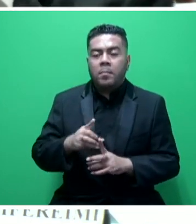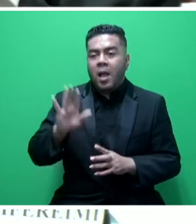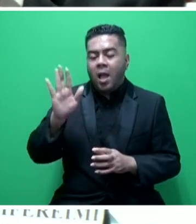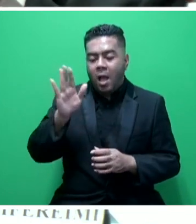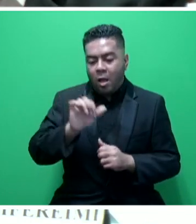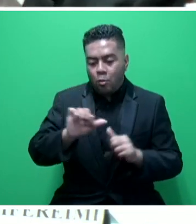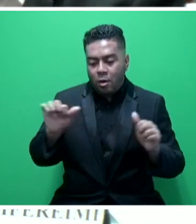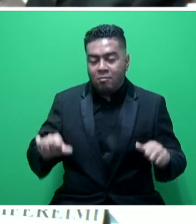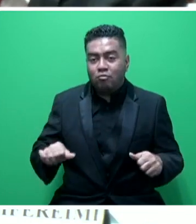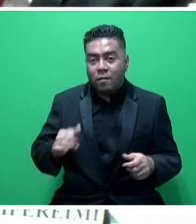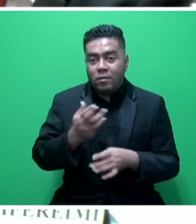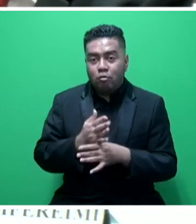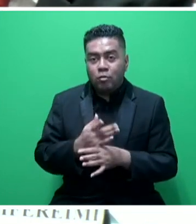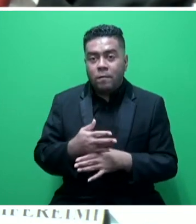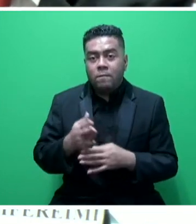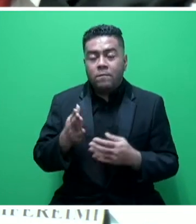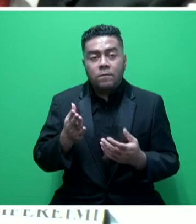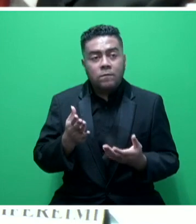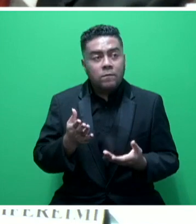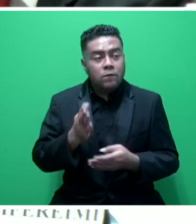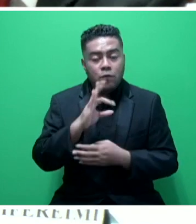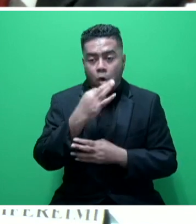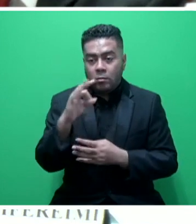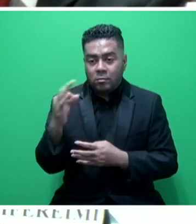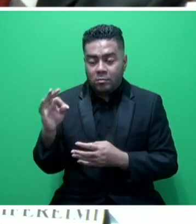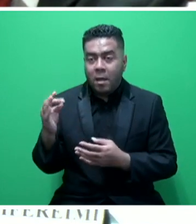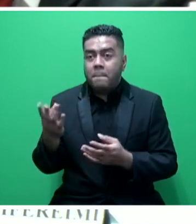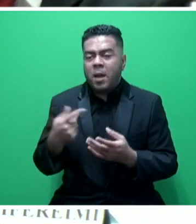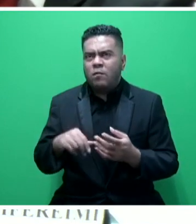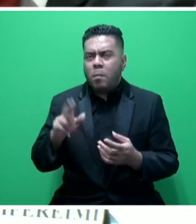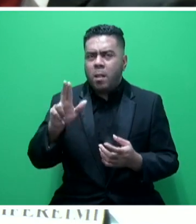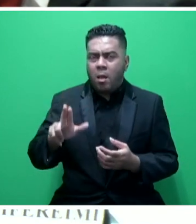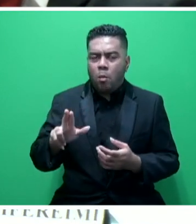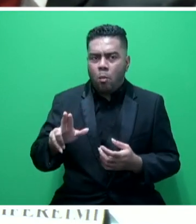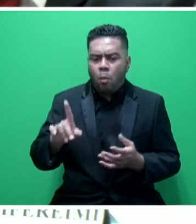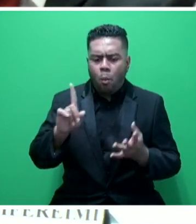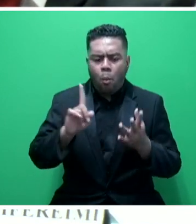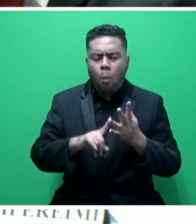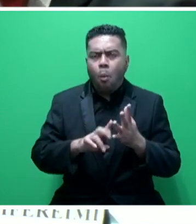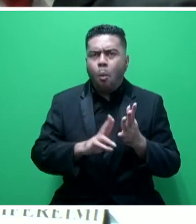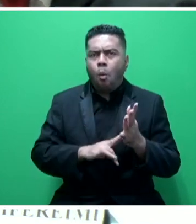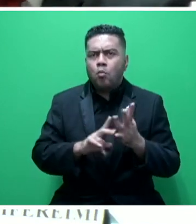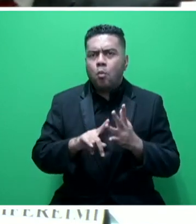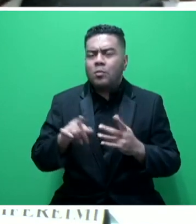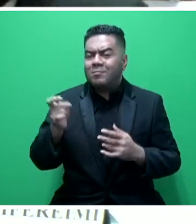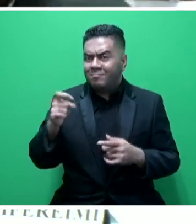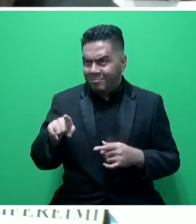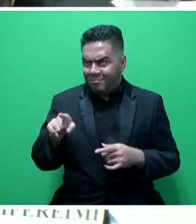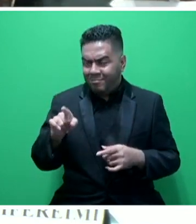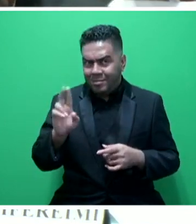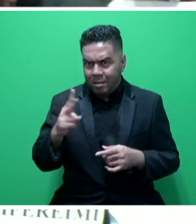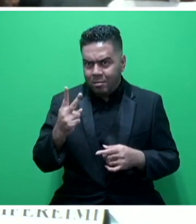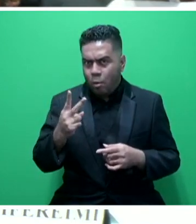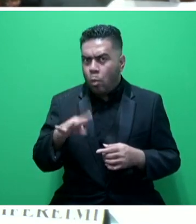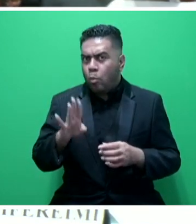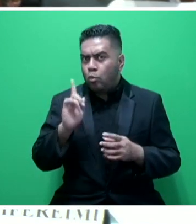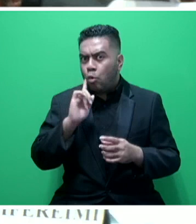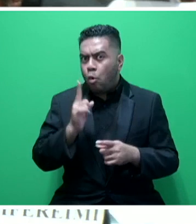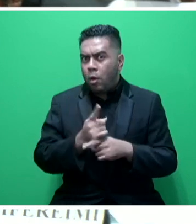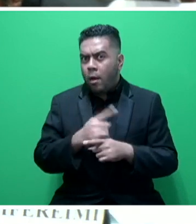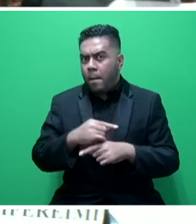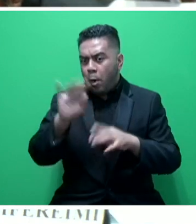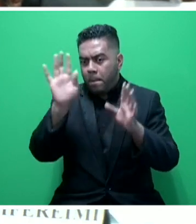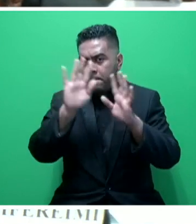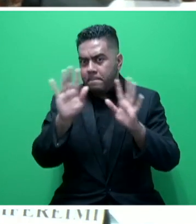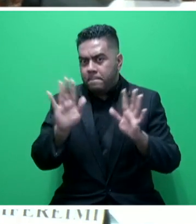and forestry. I know for Ono particularly, apart from Lakiam, I think Ono is second in terms of pine, and I